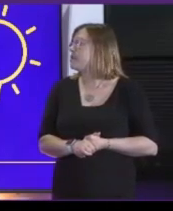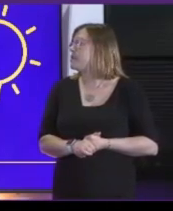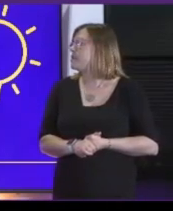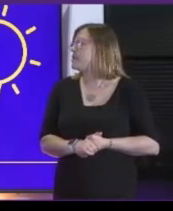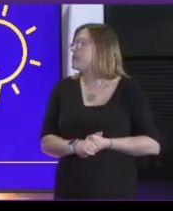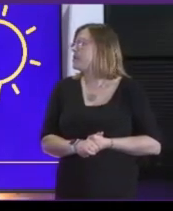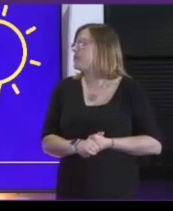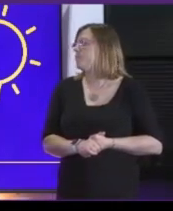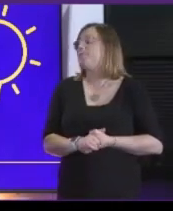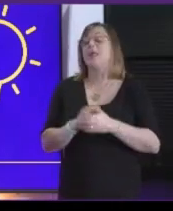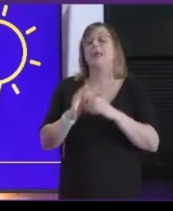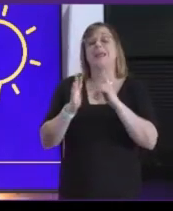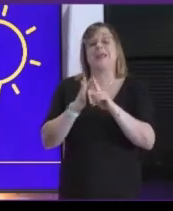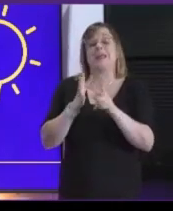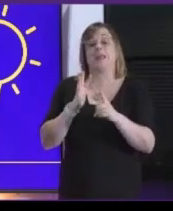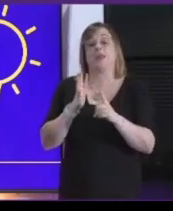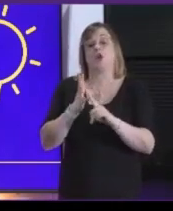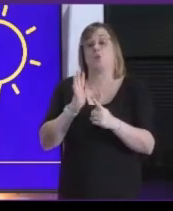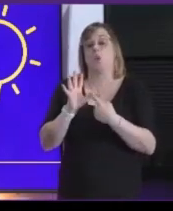the EUAA